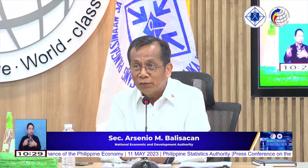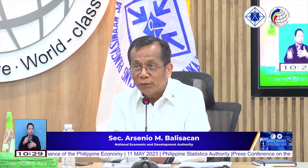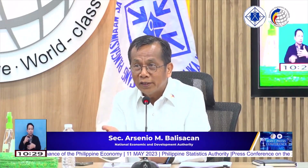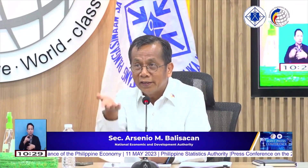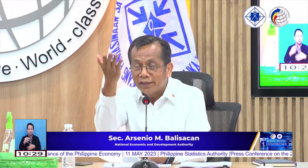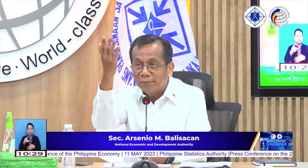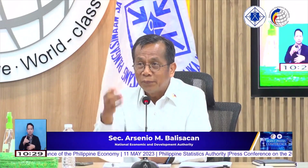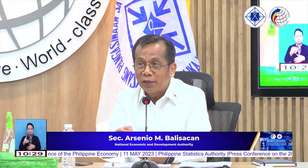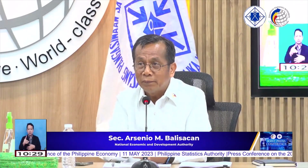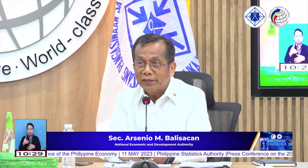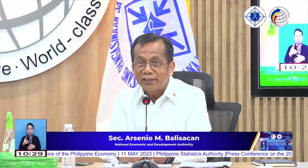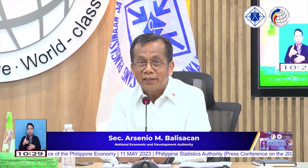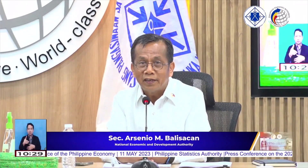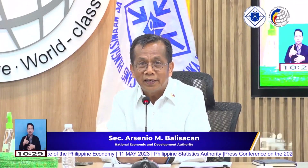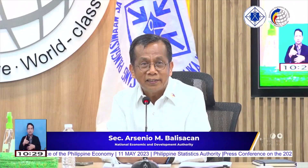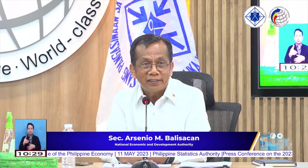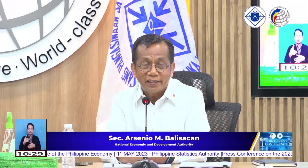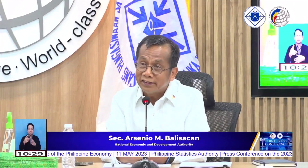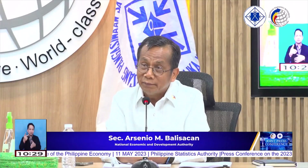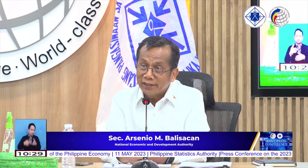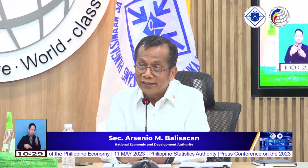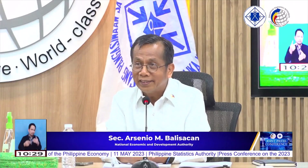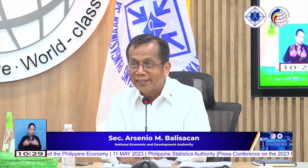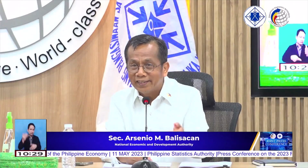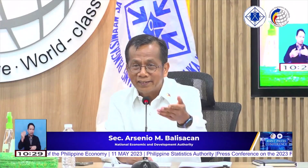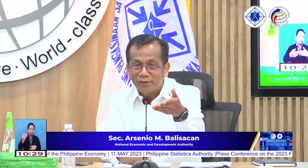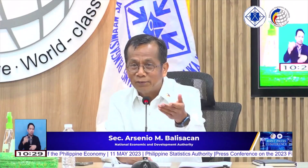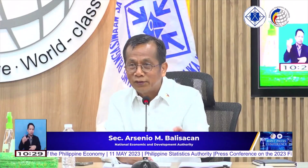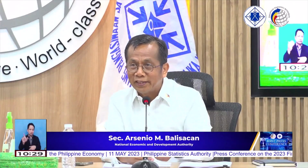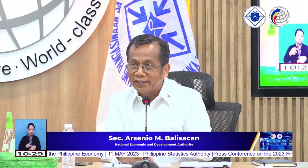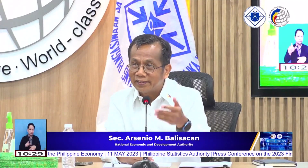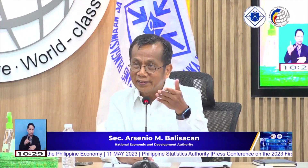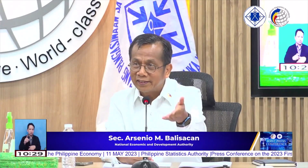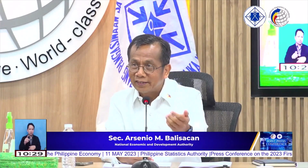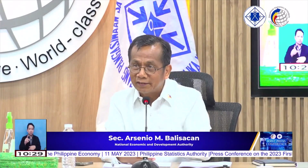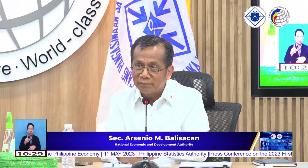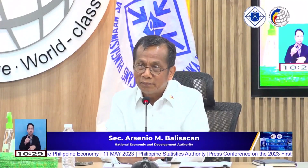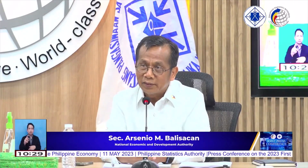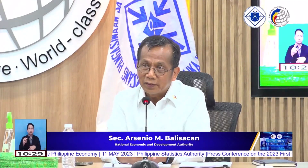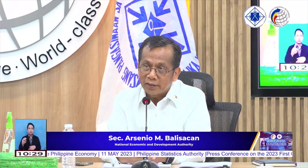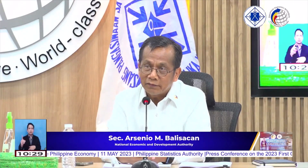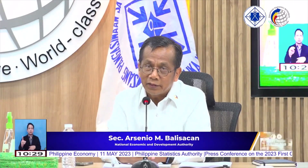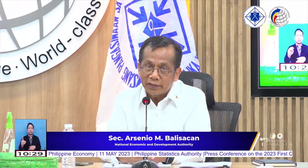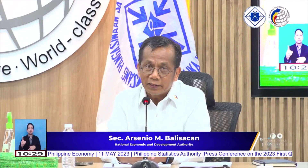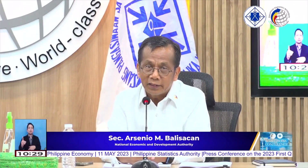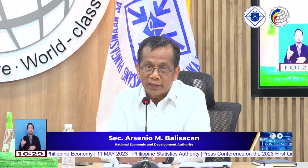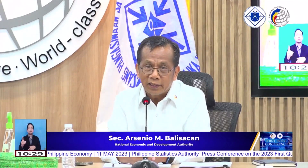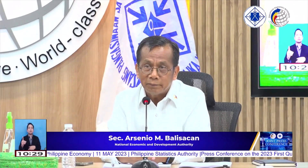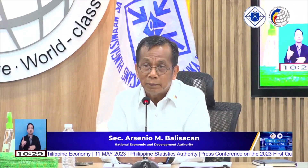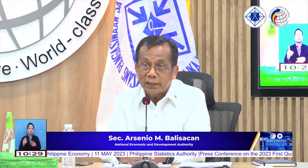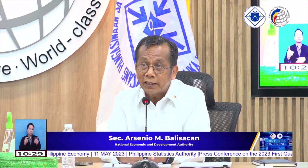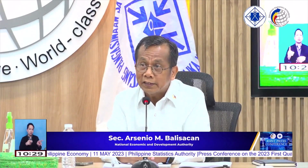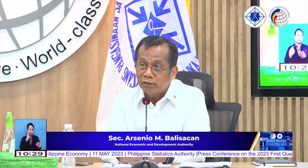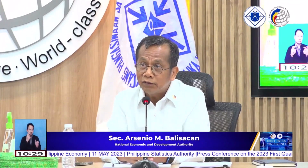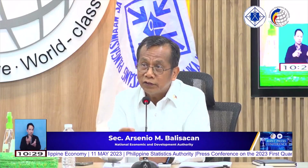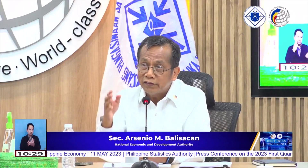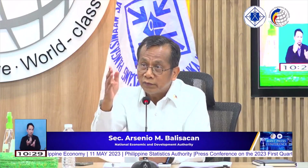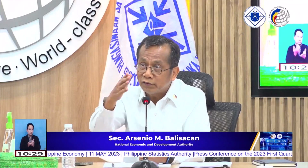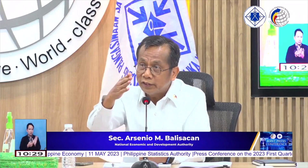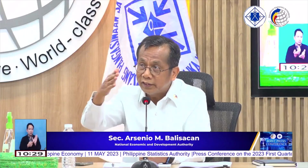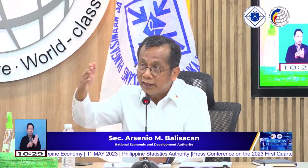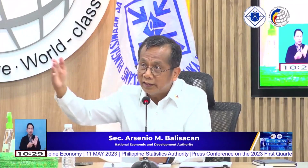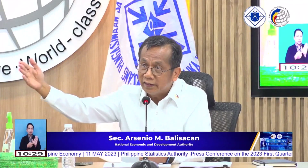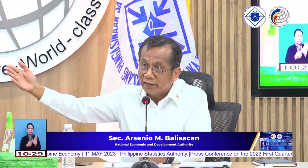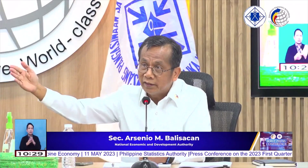when prices are high, there's less demand, and that's obviously is reflected in the economy. But as I said, also there is also